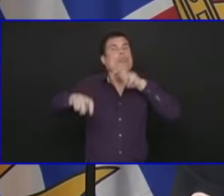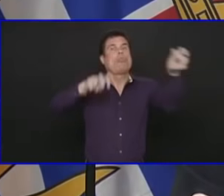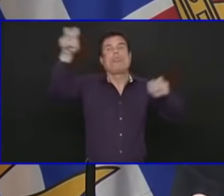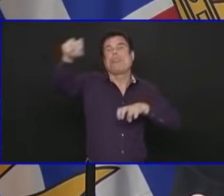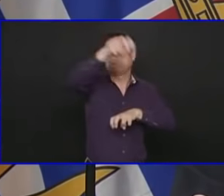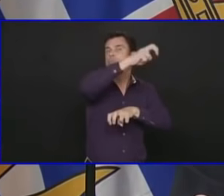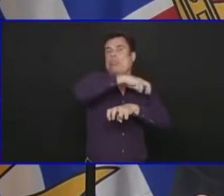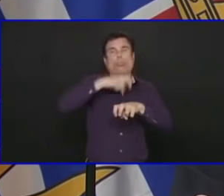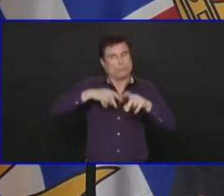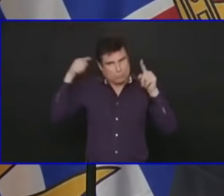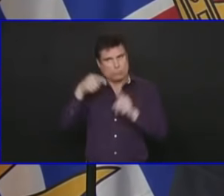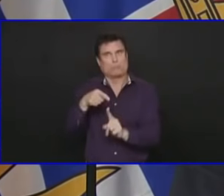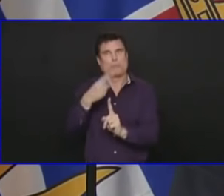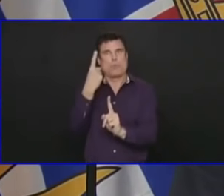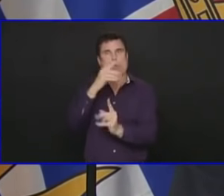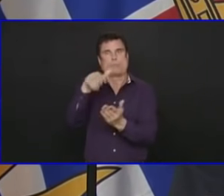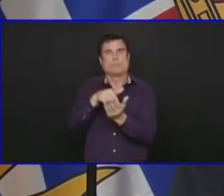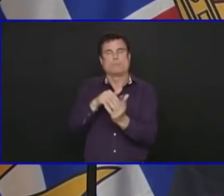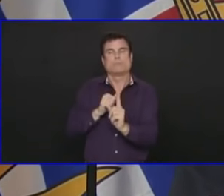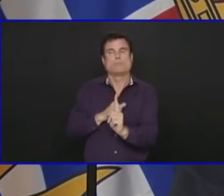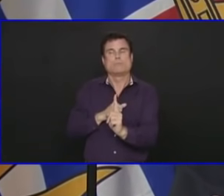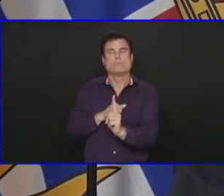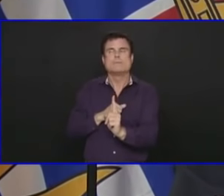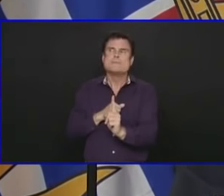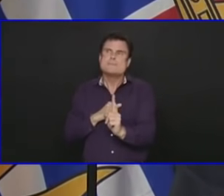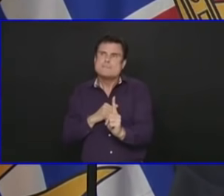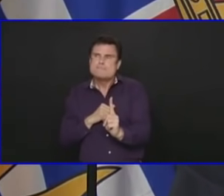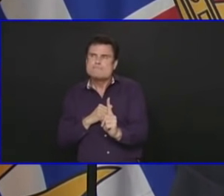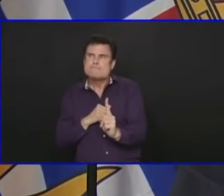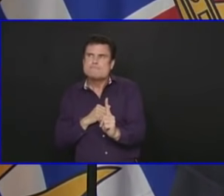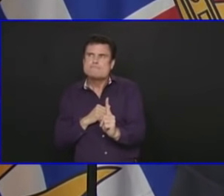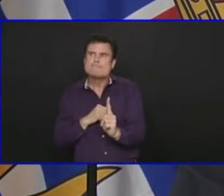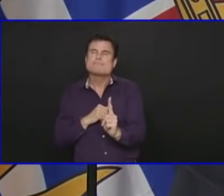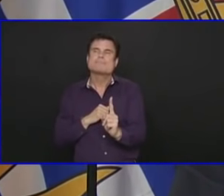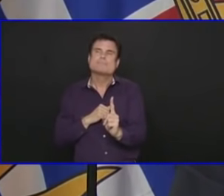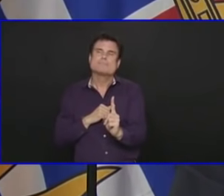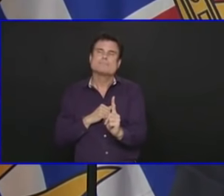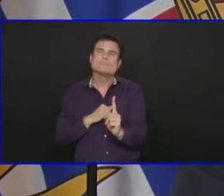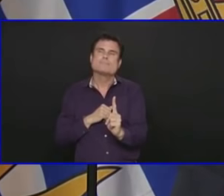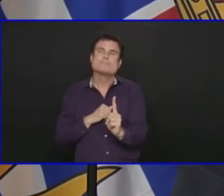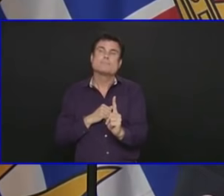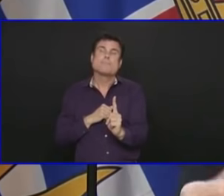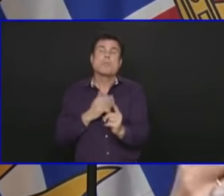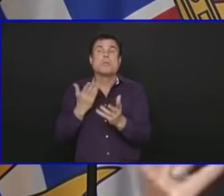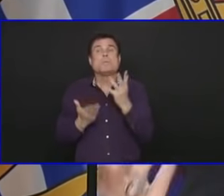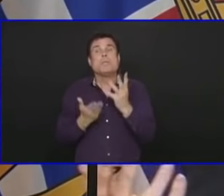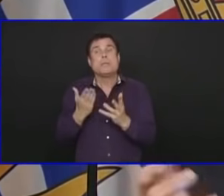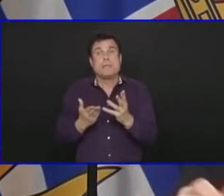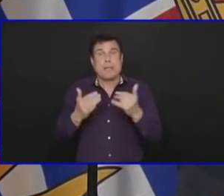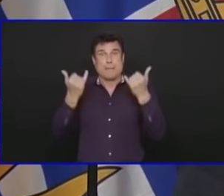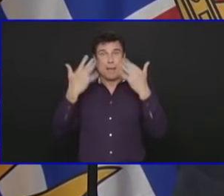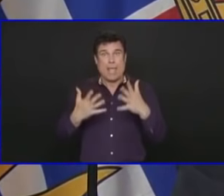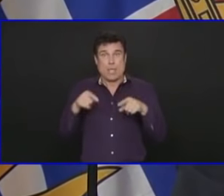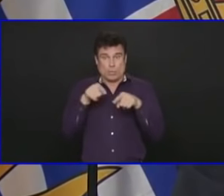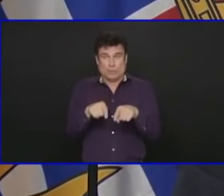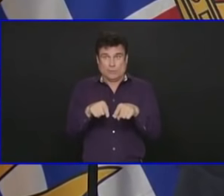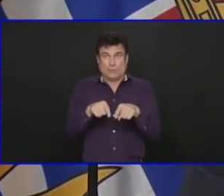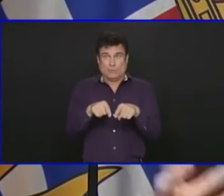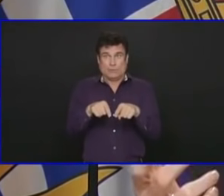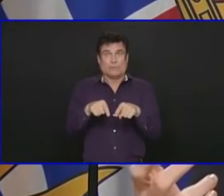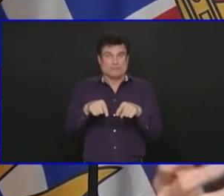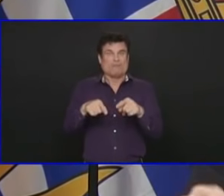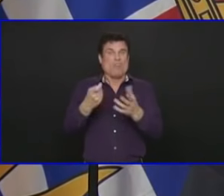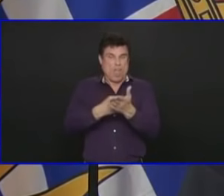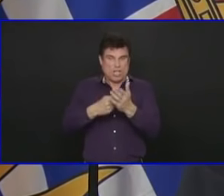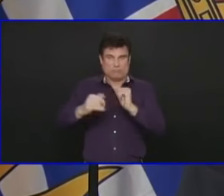in-ice audience, for example, but we could broadcast the games, and there's ways that players can take precautions to ensure that there's physical distancing.